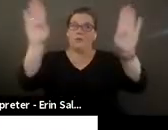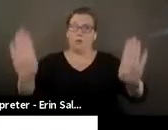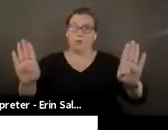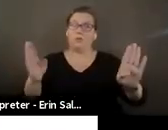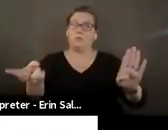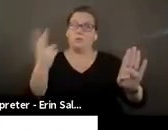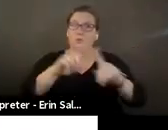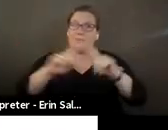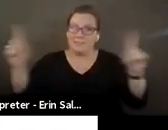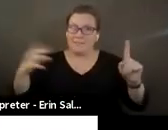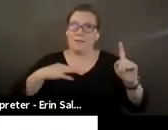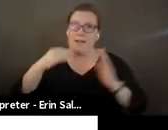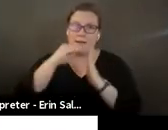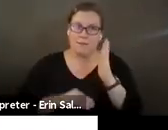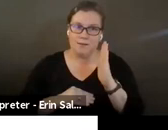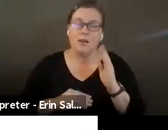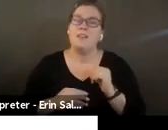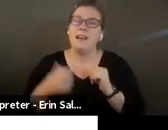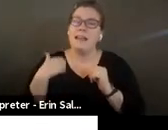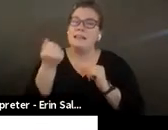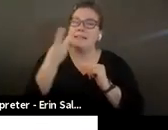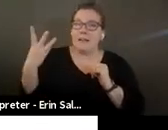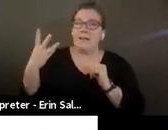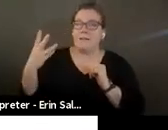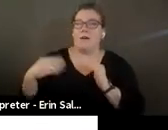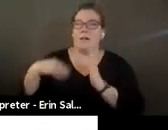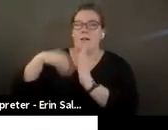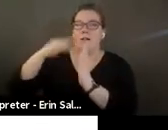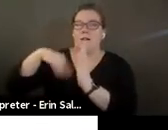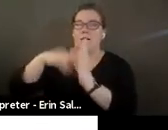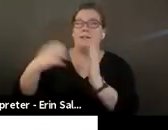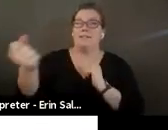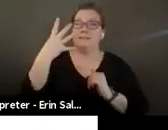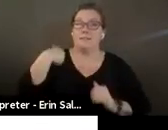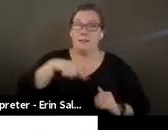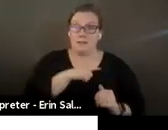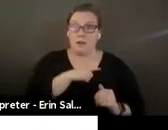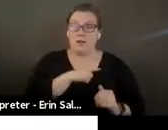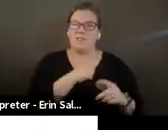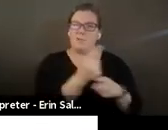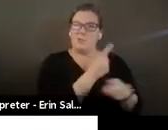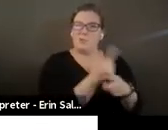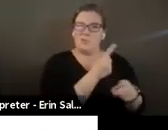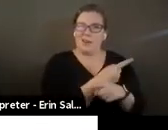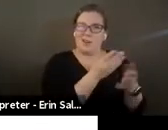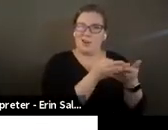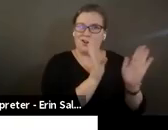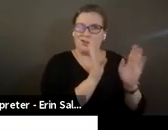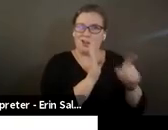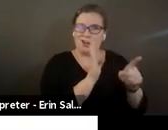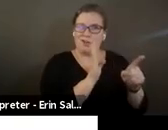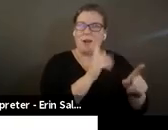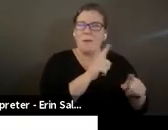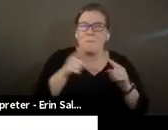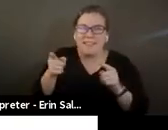in the past had applications sent in that were our regular application, but the